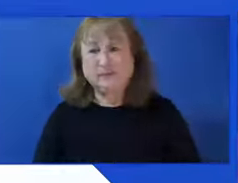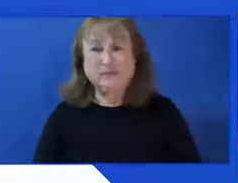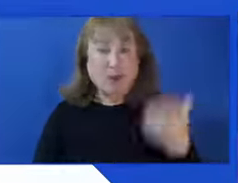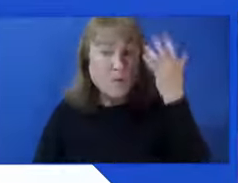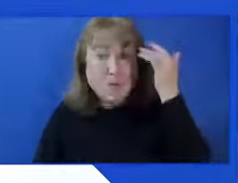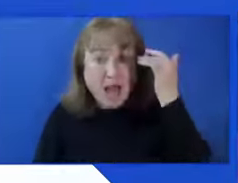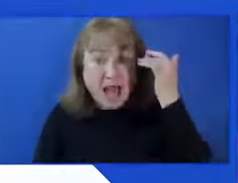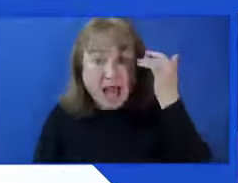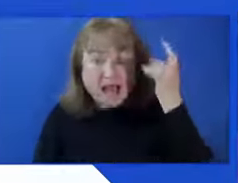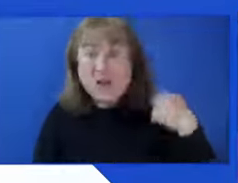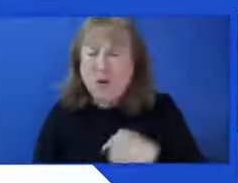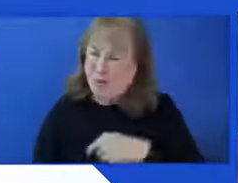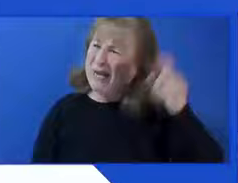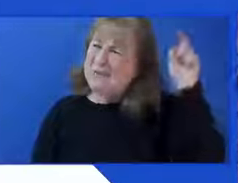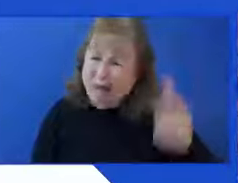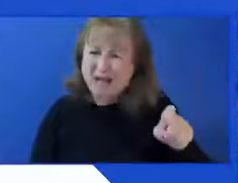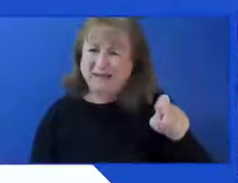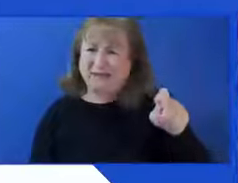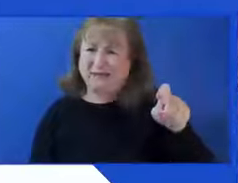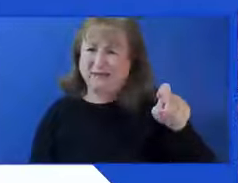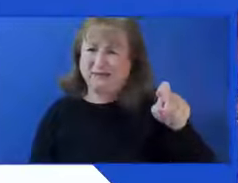Because we must.